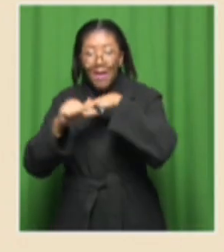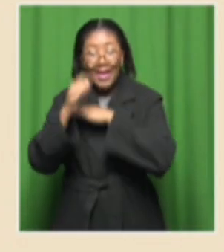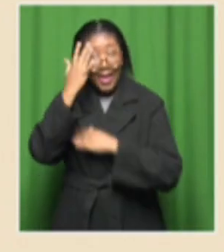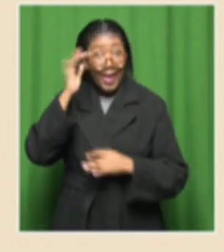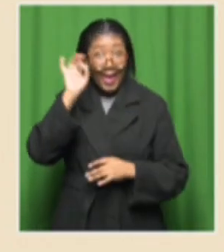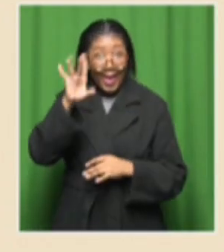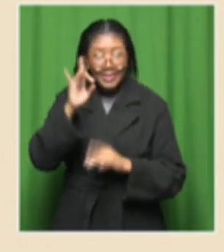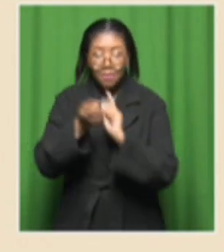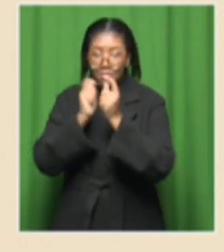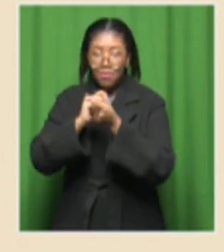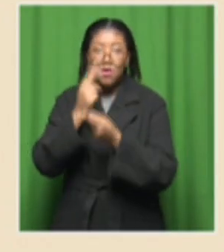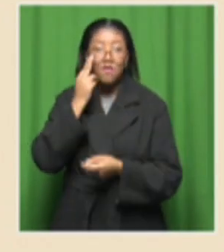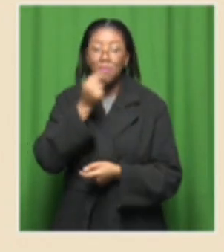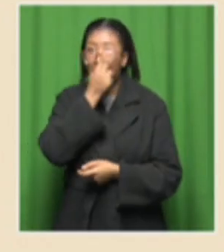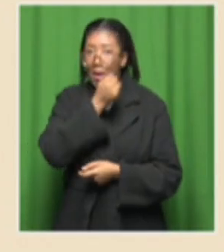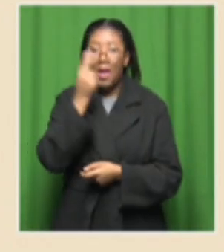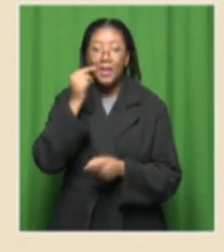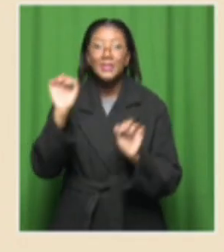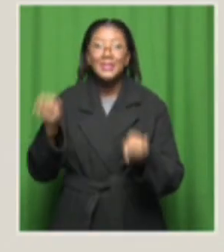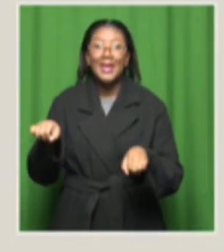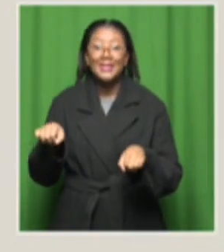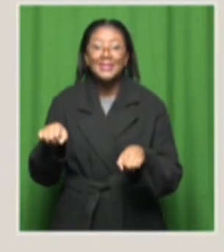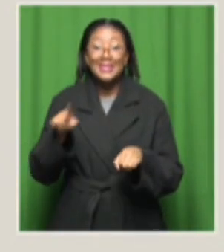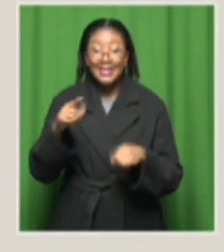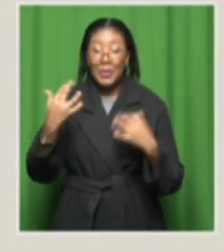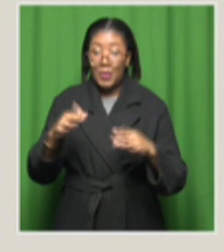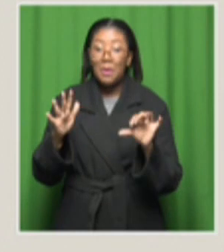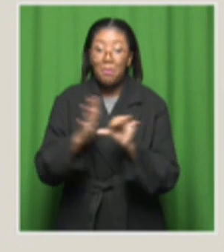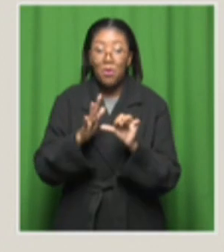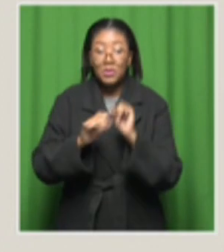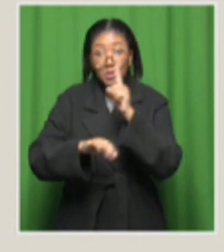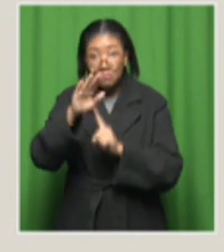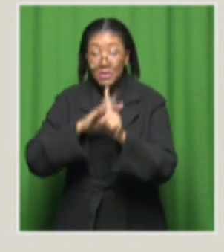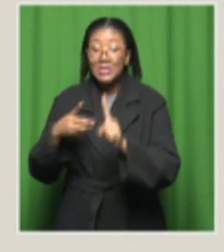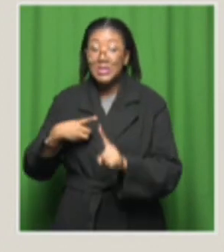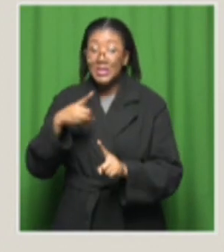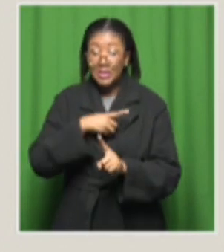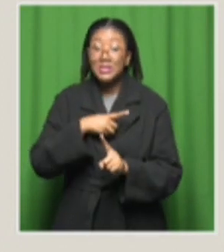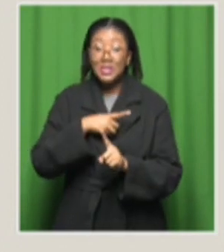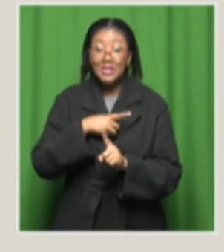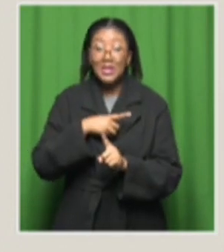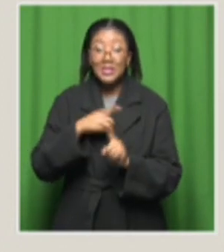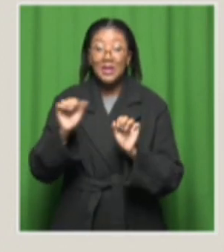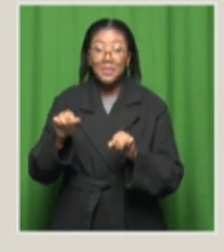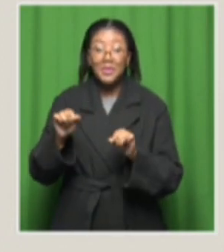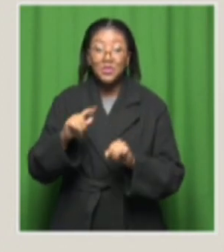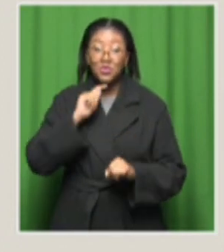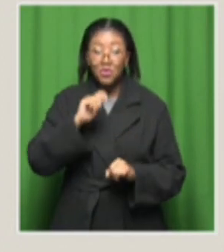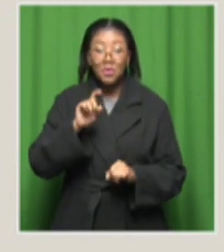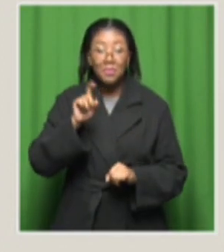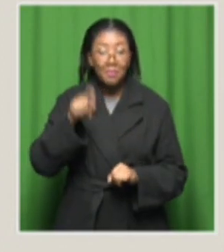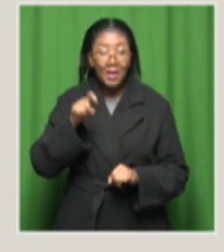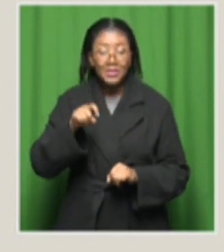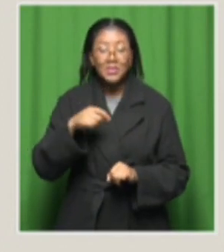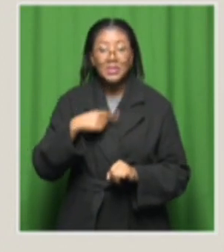can lose vision, which is very, very important. So this type of a headache is usually worse on lying down versus on